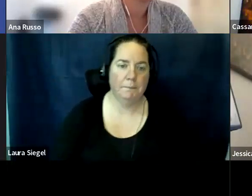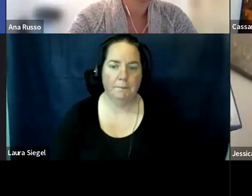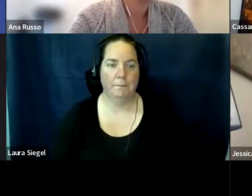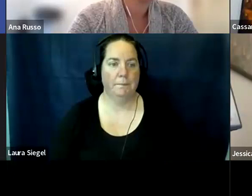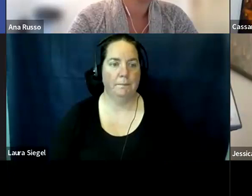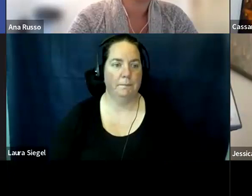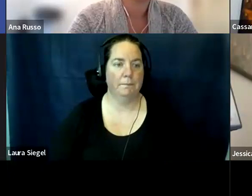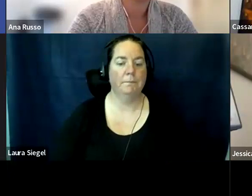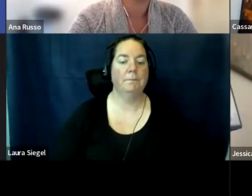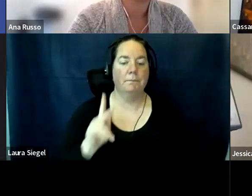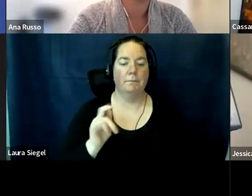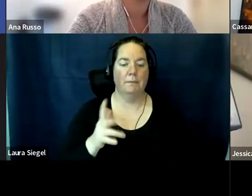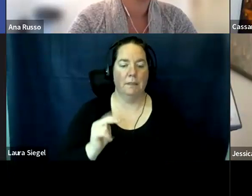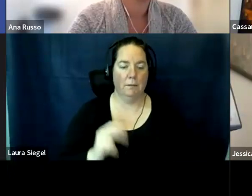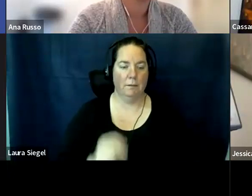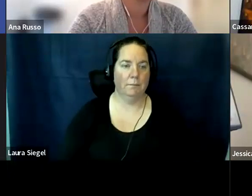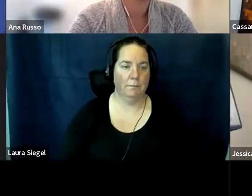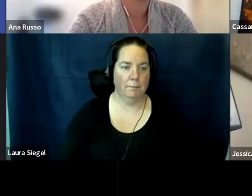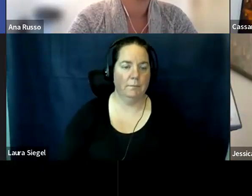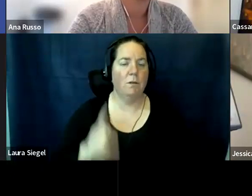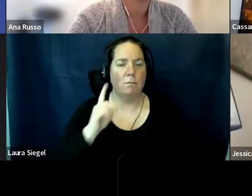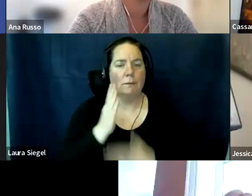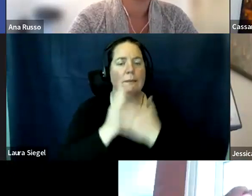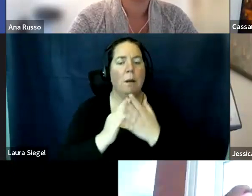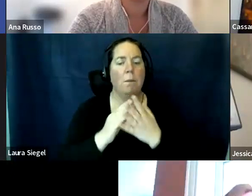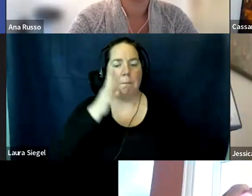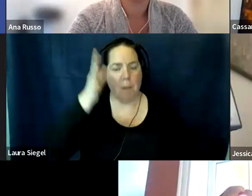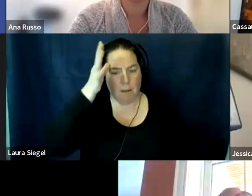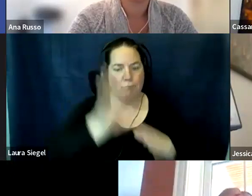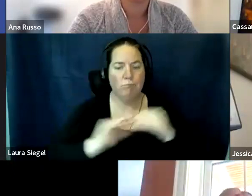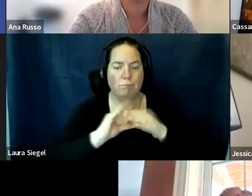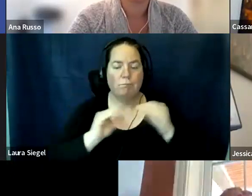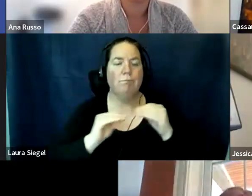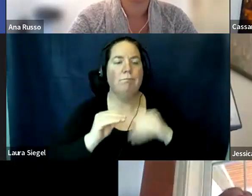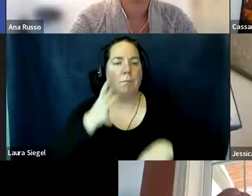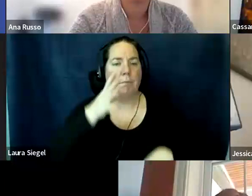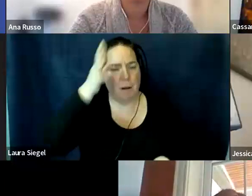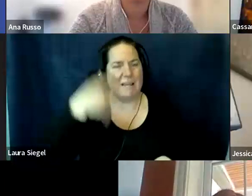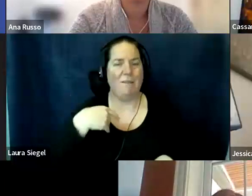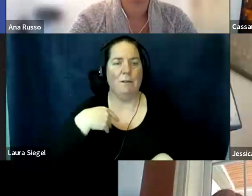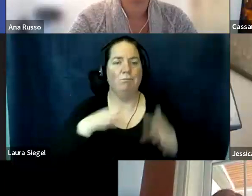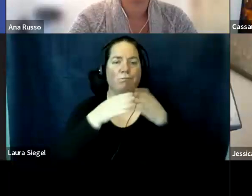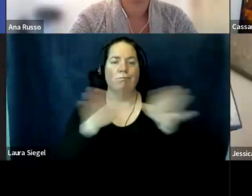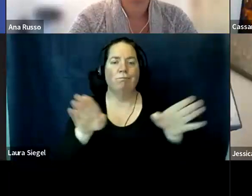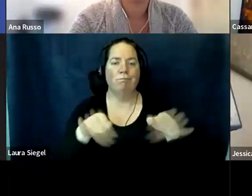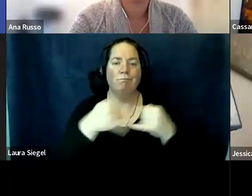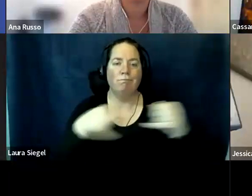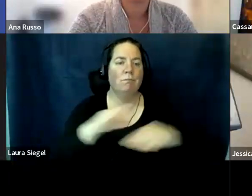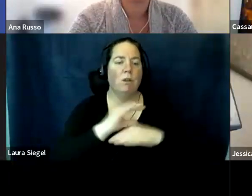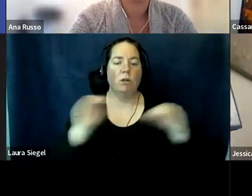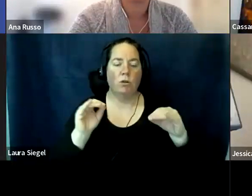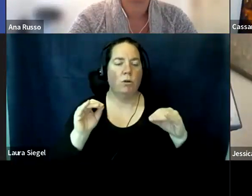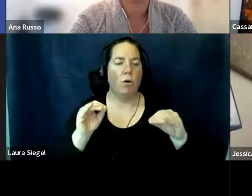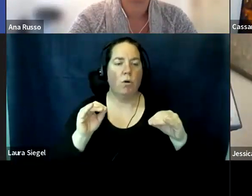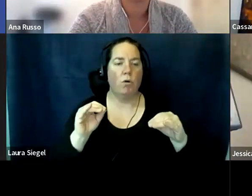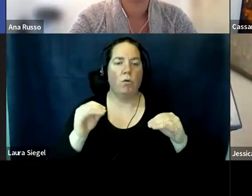Okay, we've heard from parents that sometimes schools have a blanket policy of no draft IEPs being